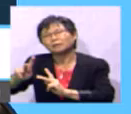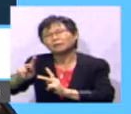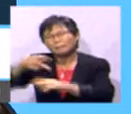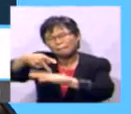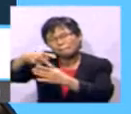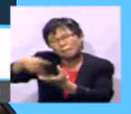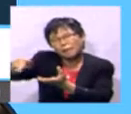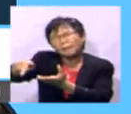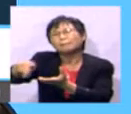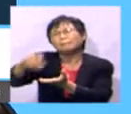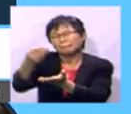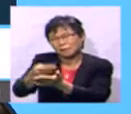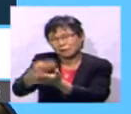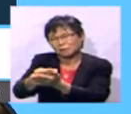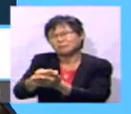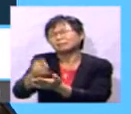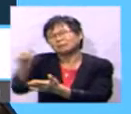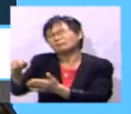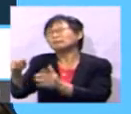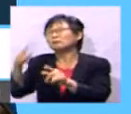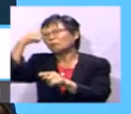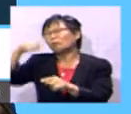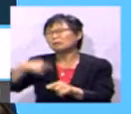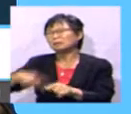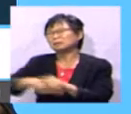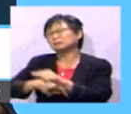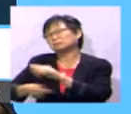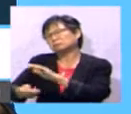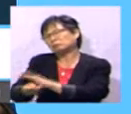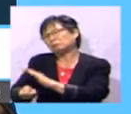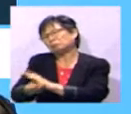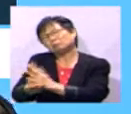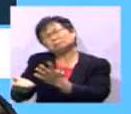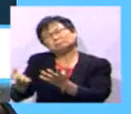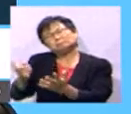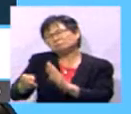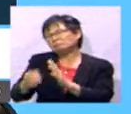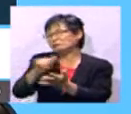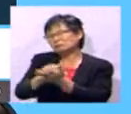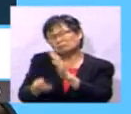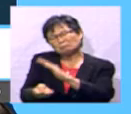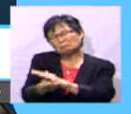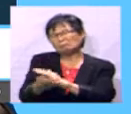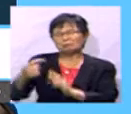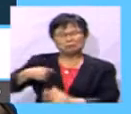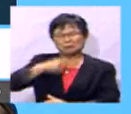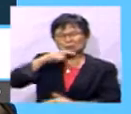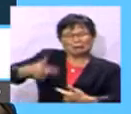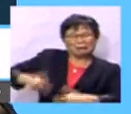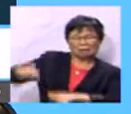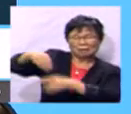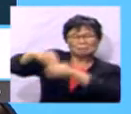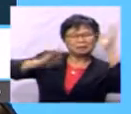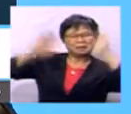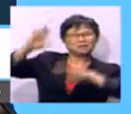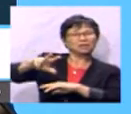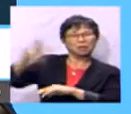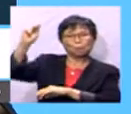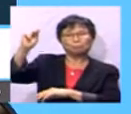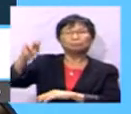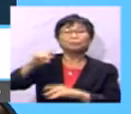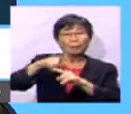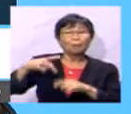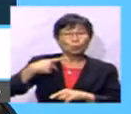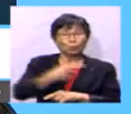money. That to us is corruption. We will not allow that in Malaysia. So